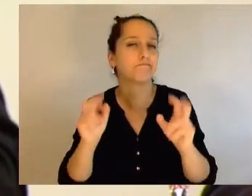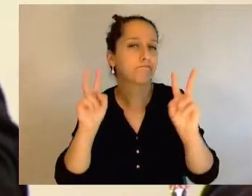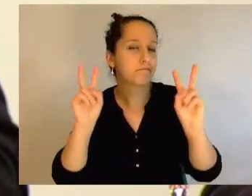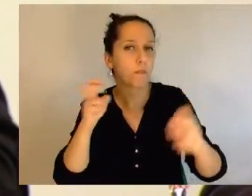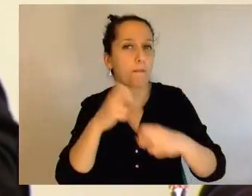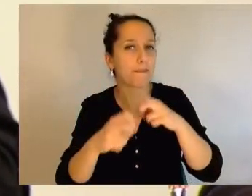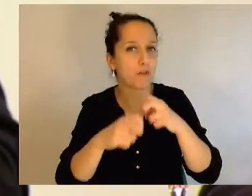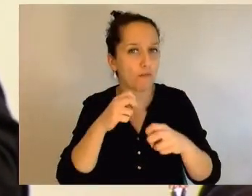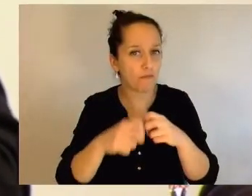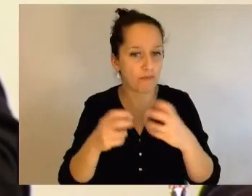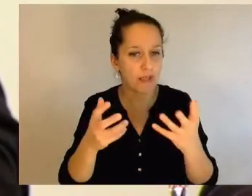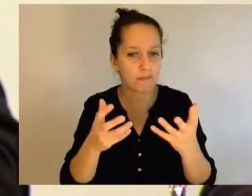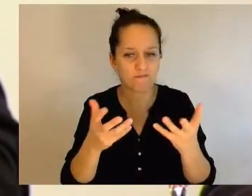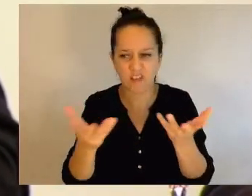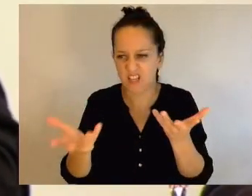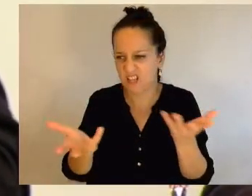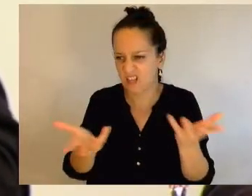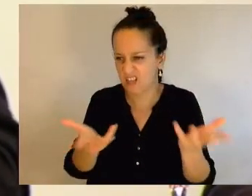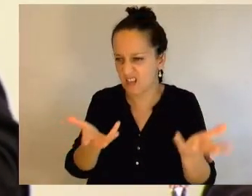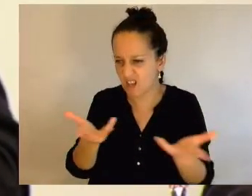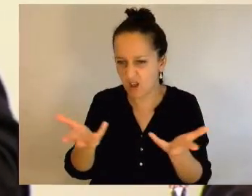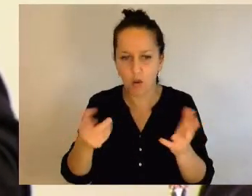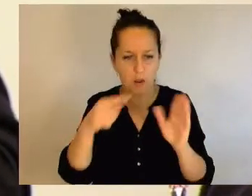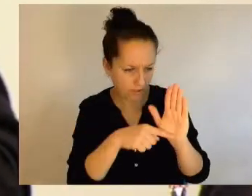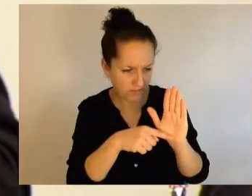in articulating the